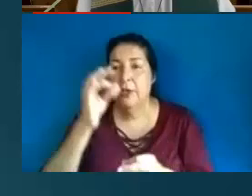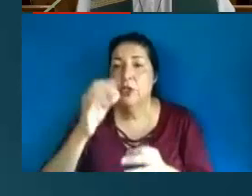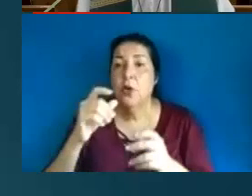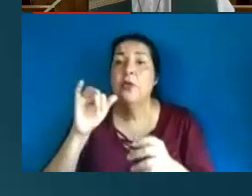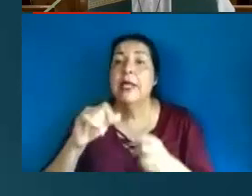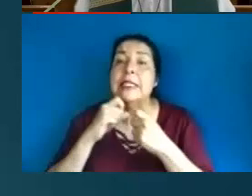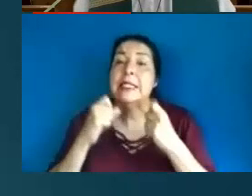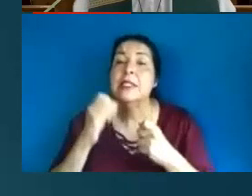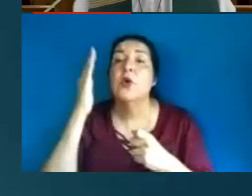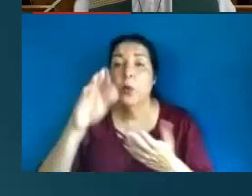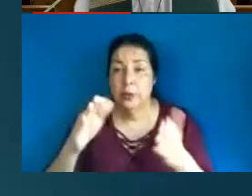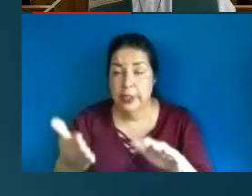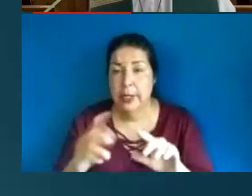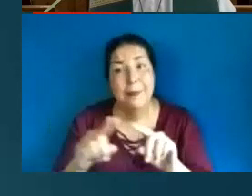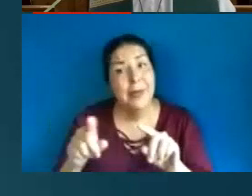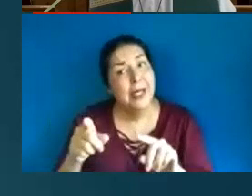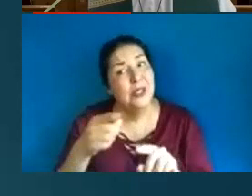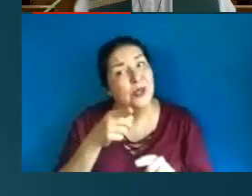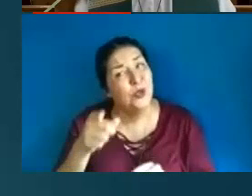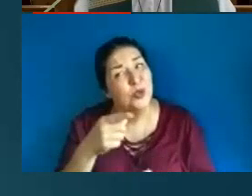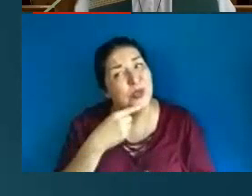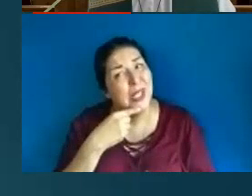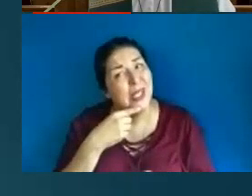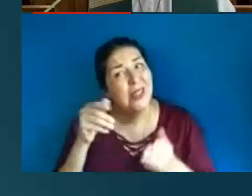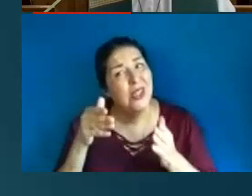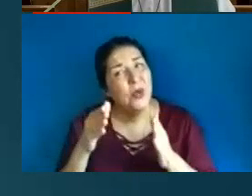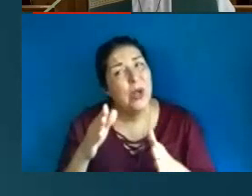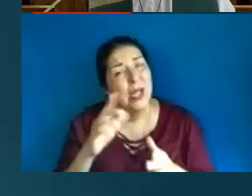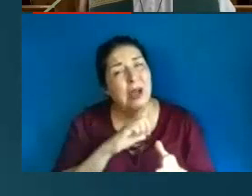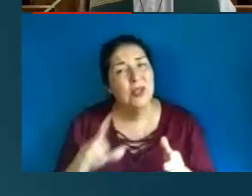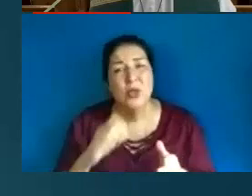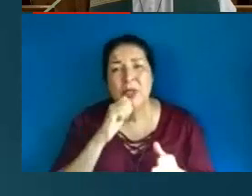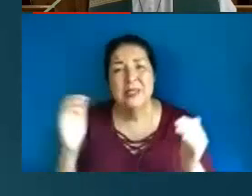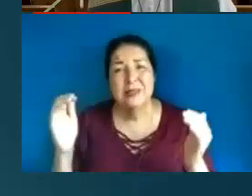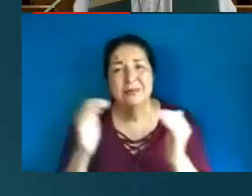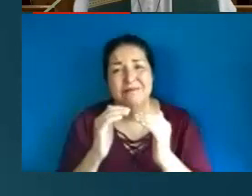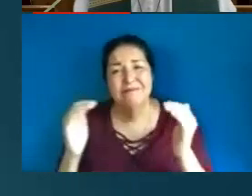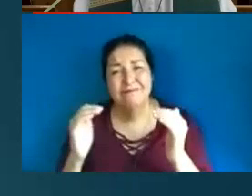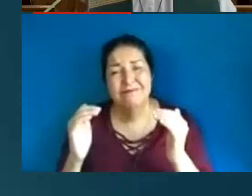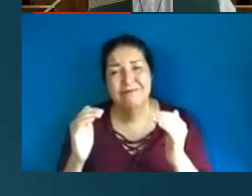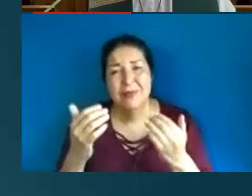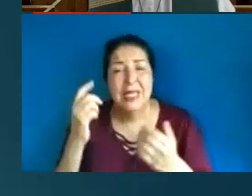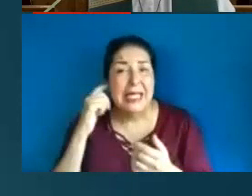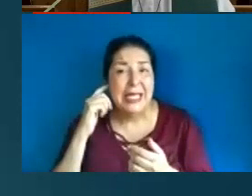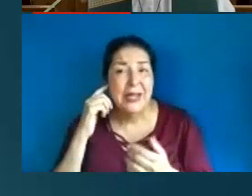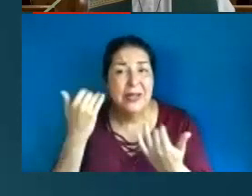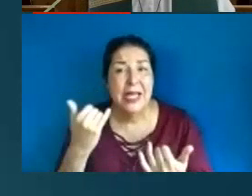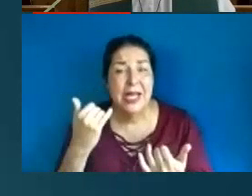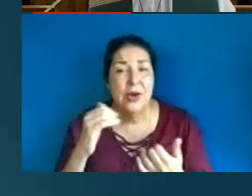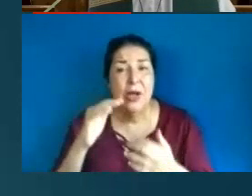die. Yet you say, the way of the Lord is not just. Hear now, O house of